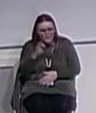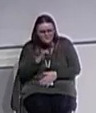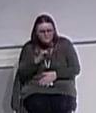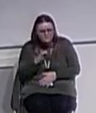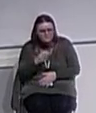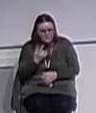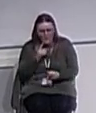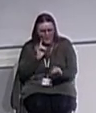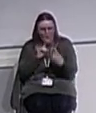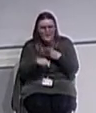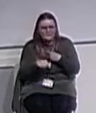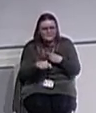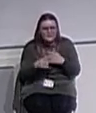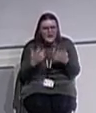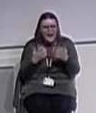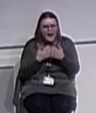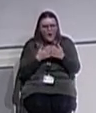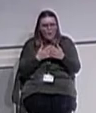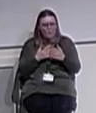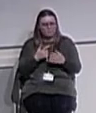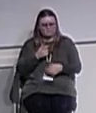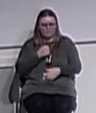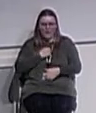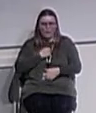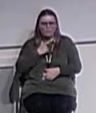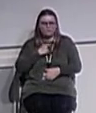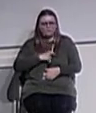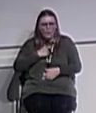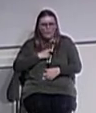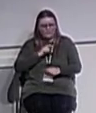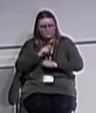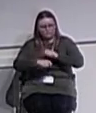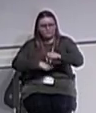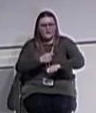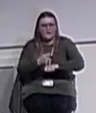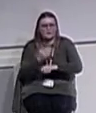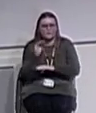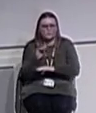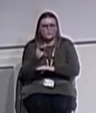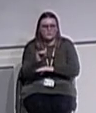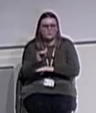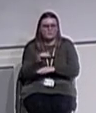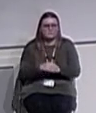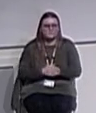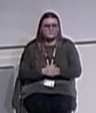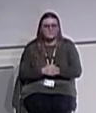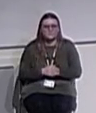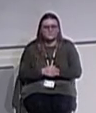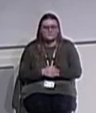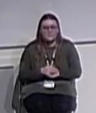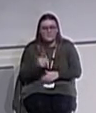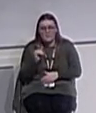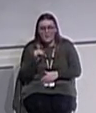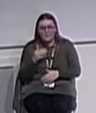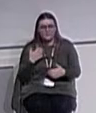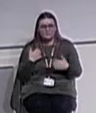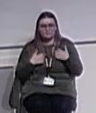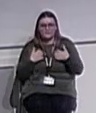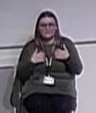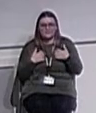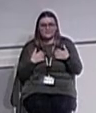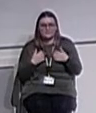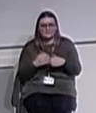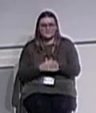questions, and where we can play a role in that in the future. So it may be that you're very interested in